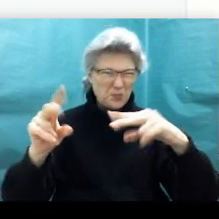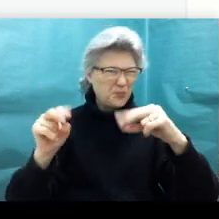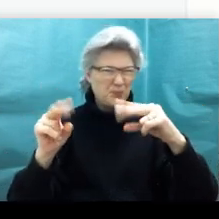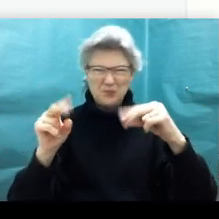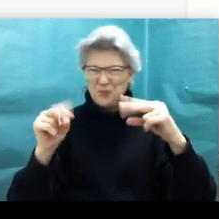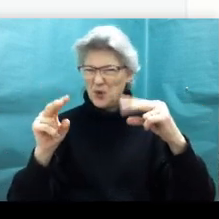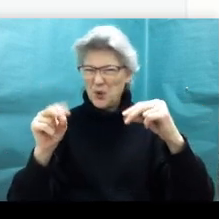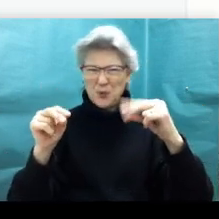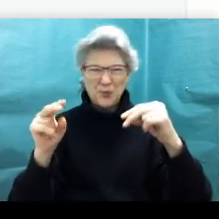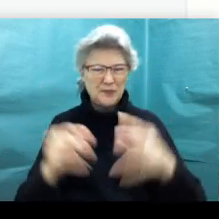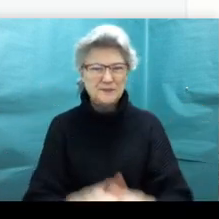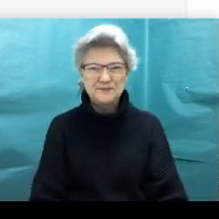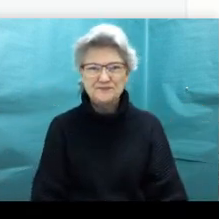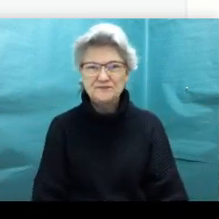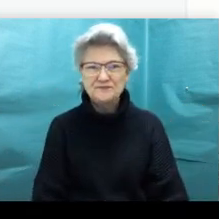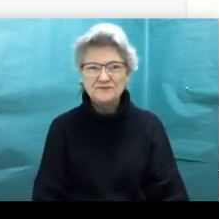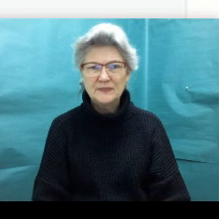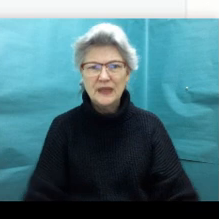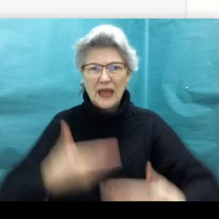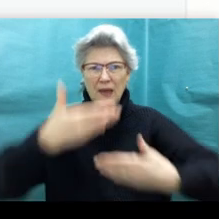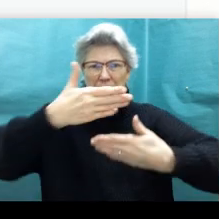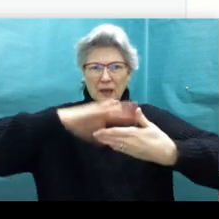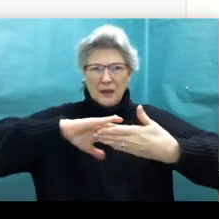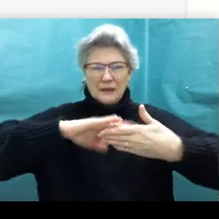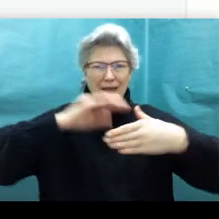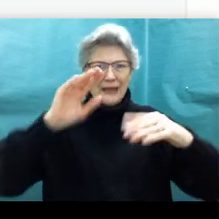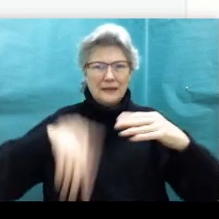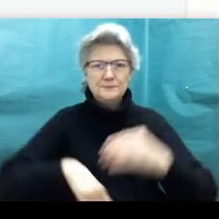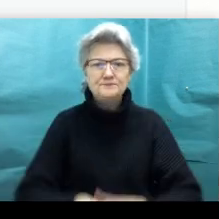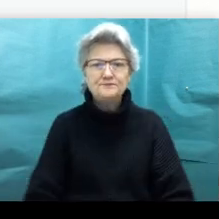Don't think so. Let's try diagonal.